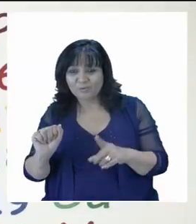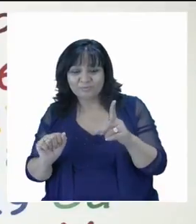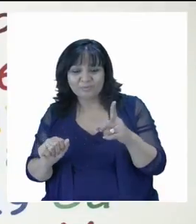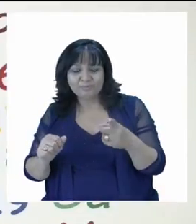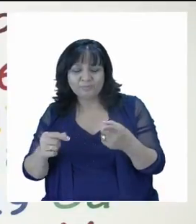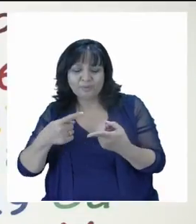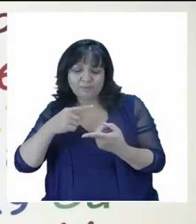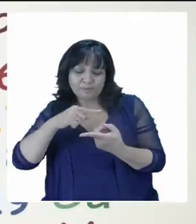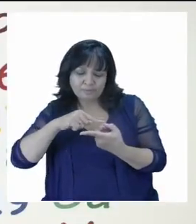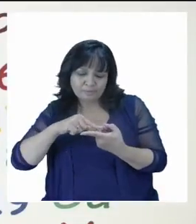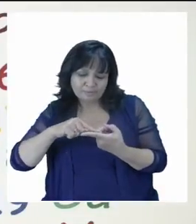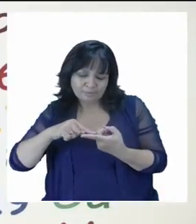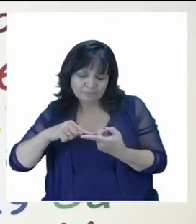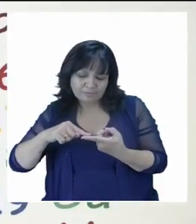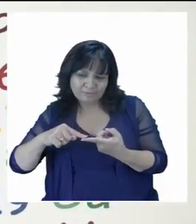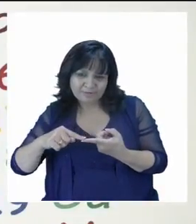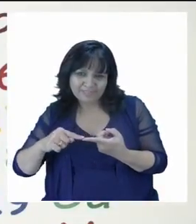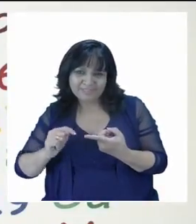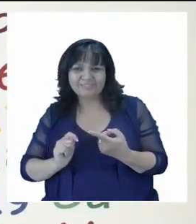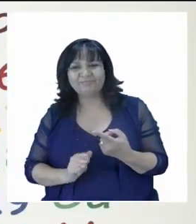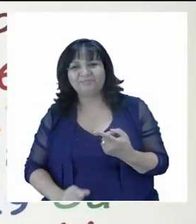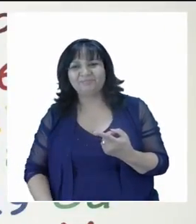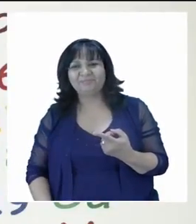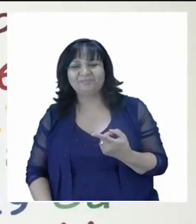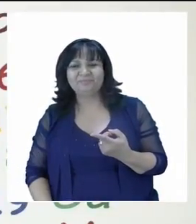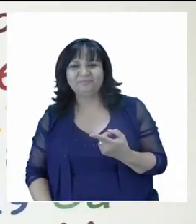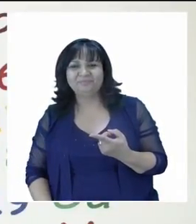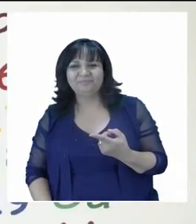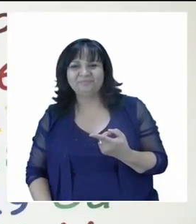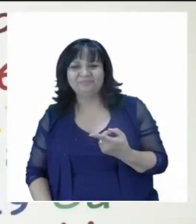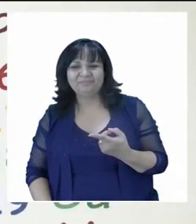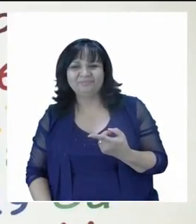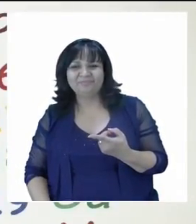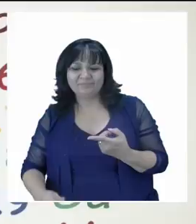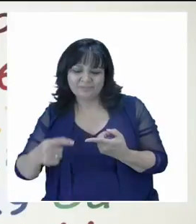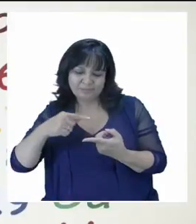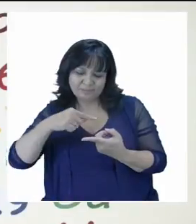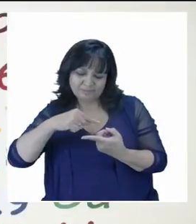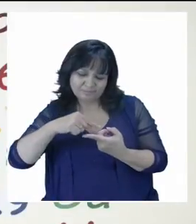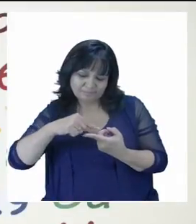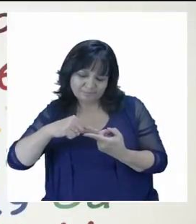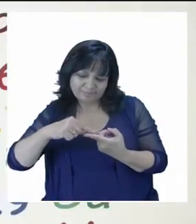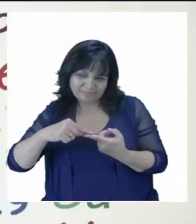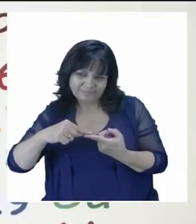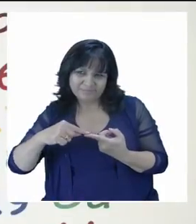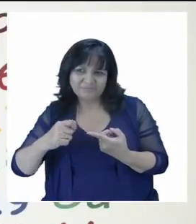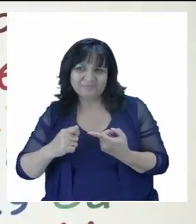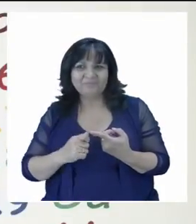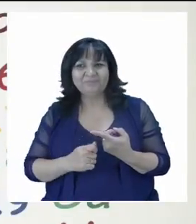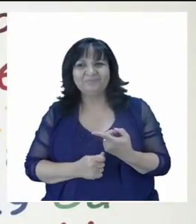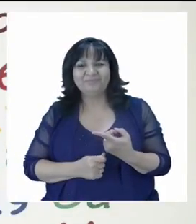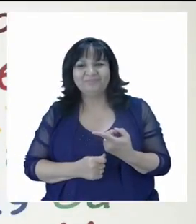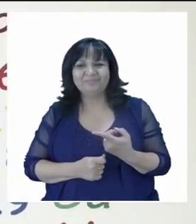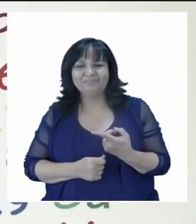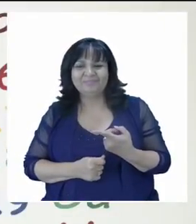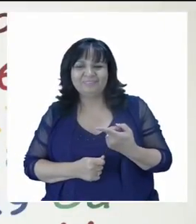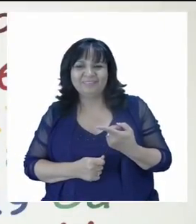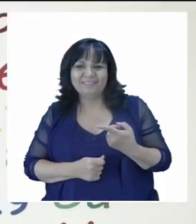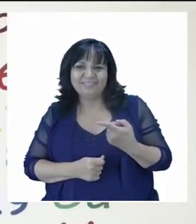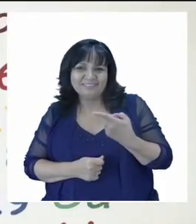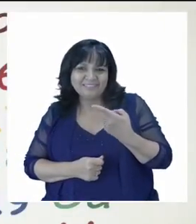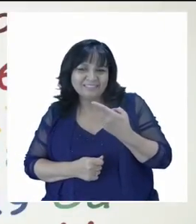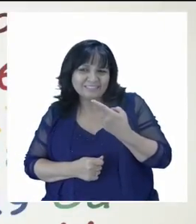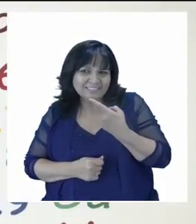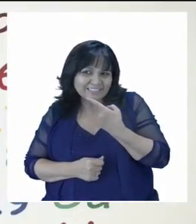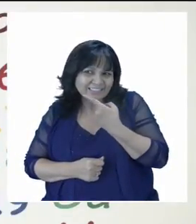some toothpaste on my toothbrush. Let me put my toothpaste. Very good.